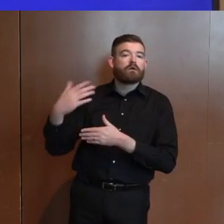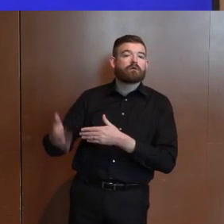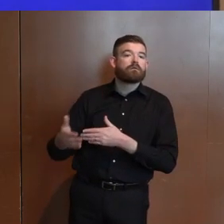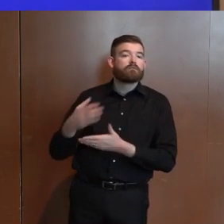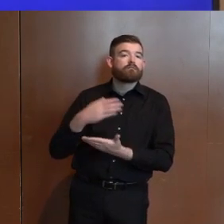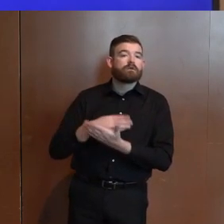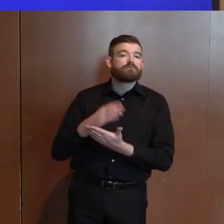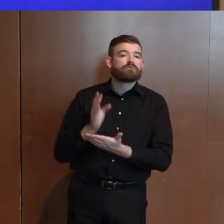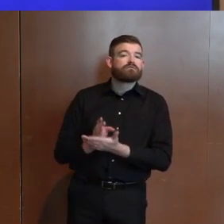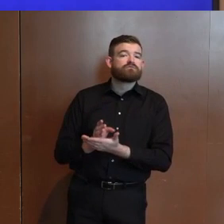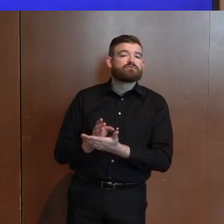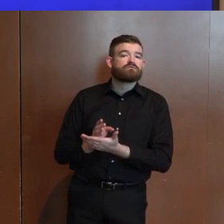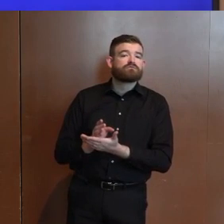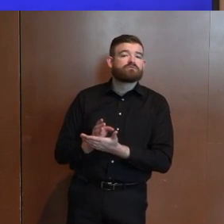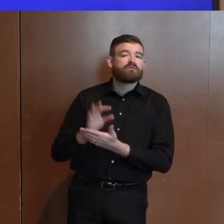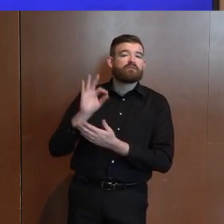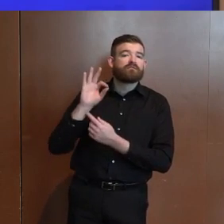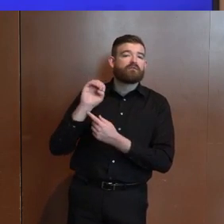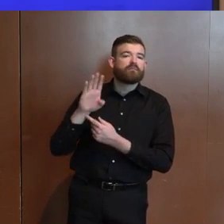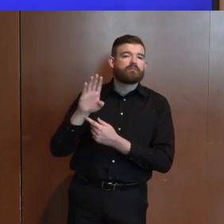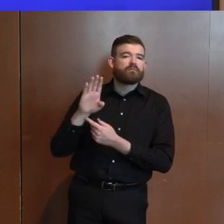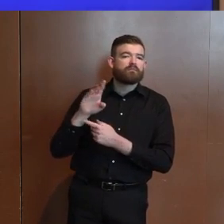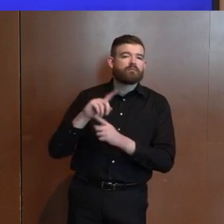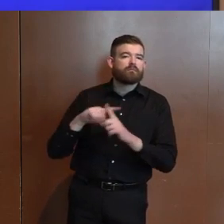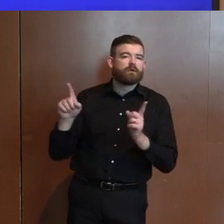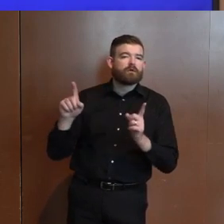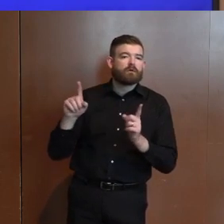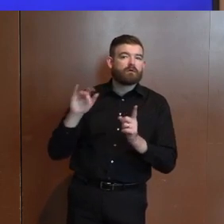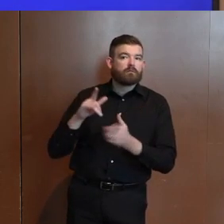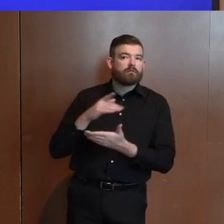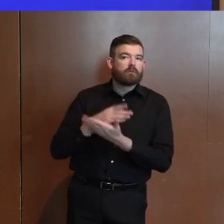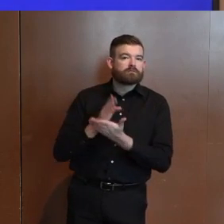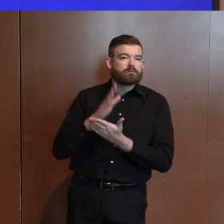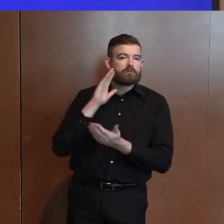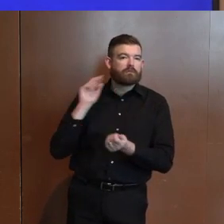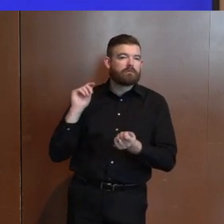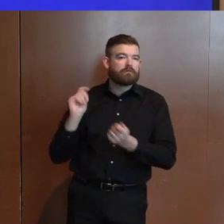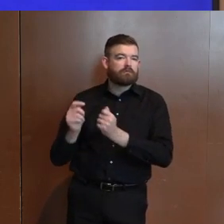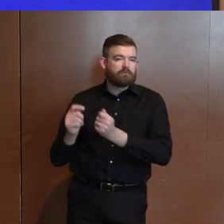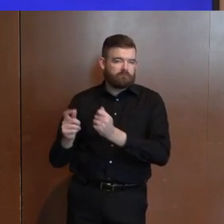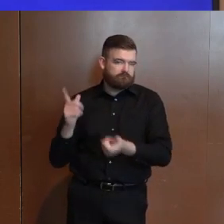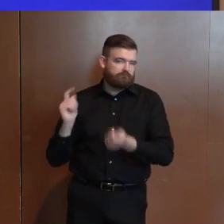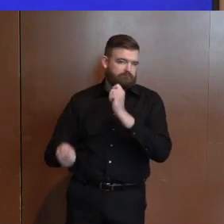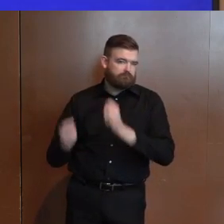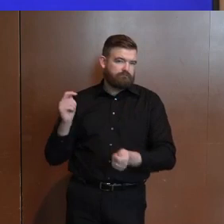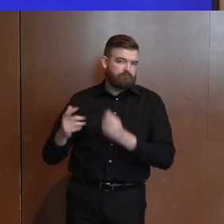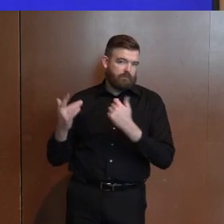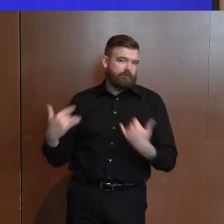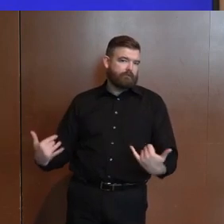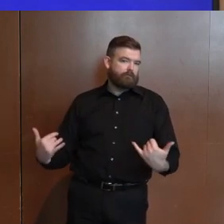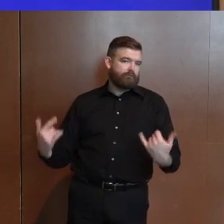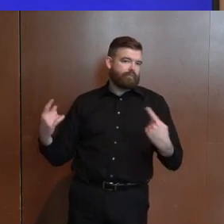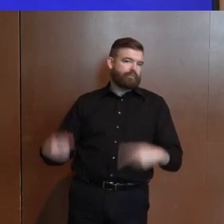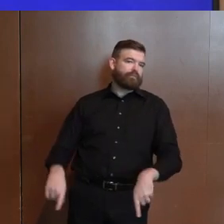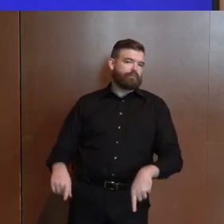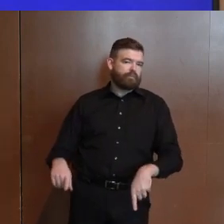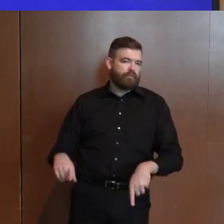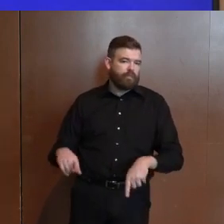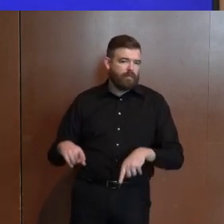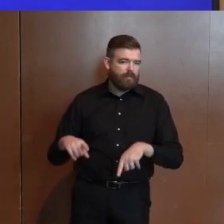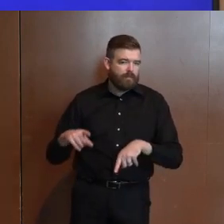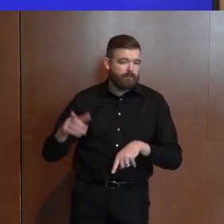February, or do you expect to need significant changes? And then will you give a second budget address for the